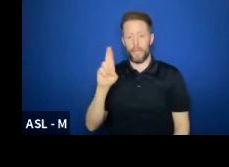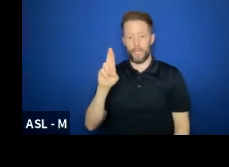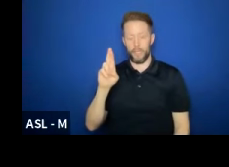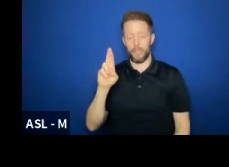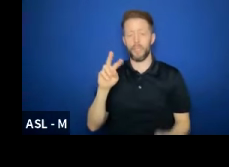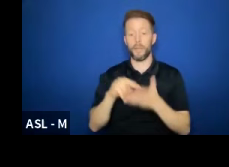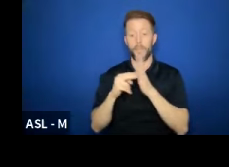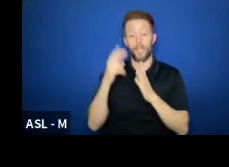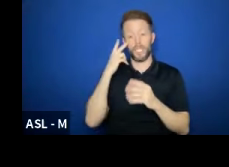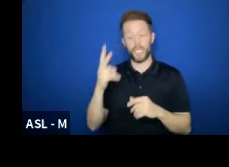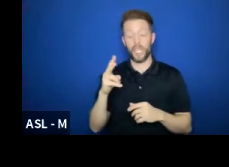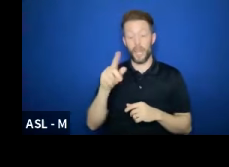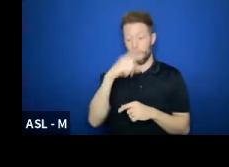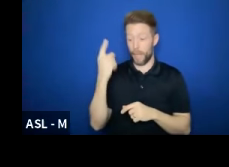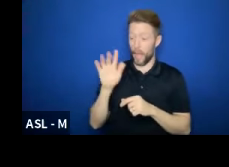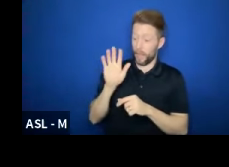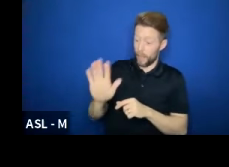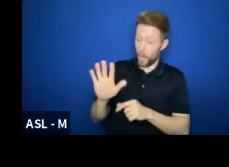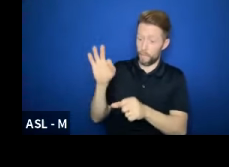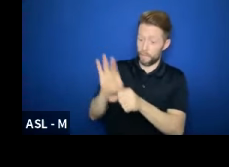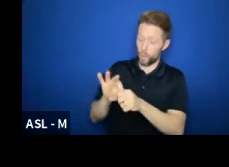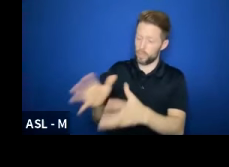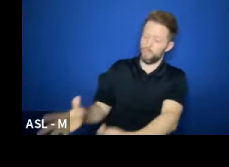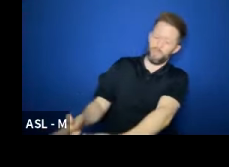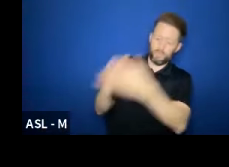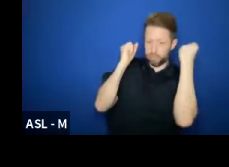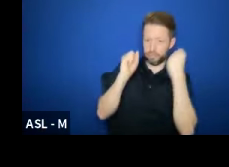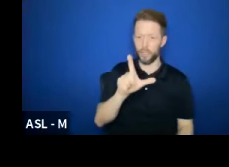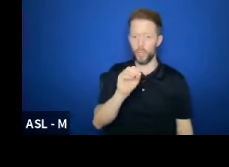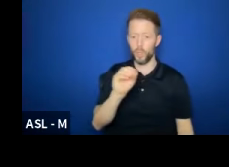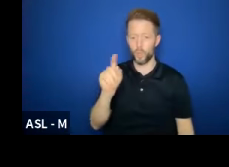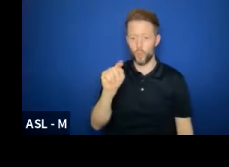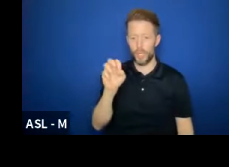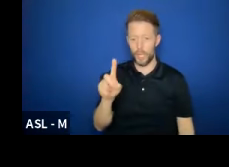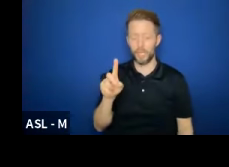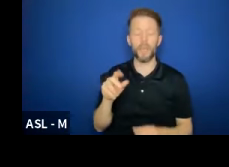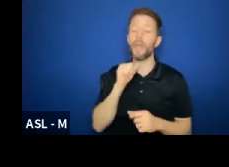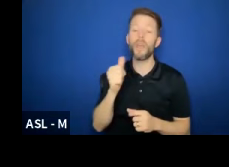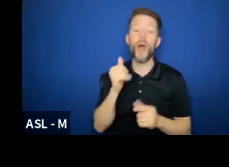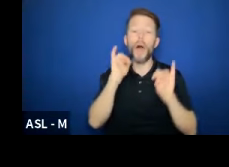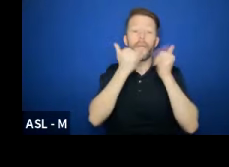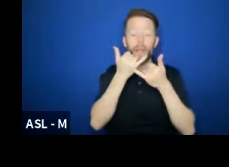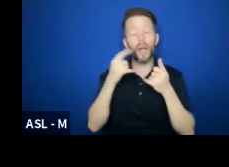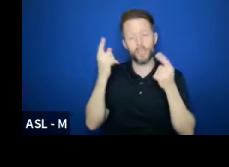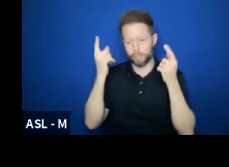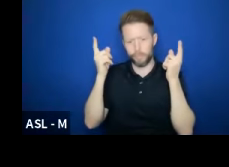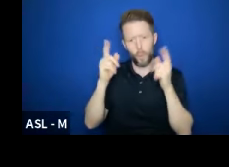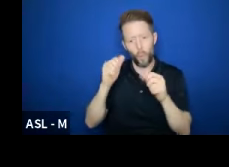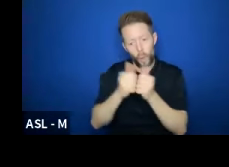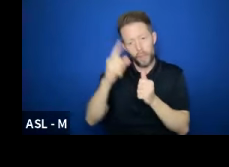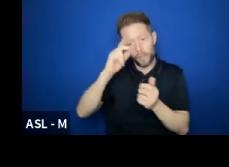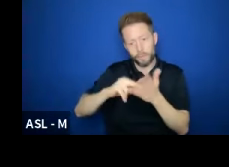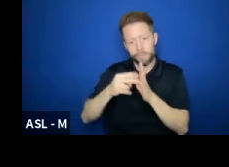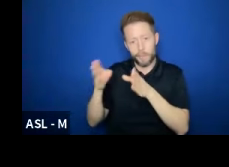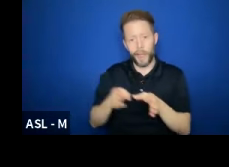diluting of Black votes over and over again, and not on accident, but through kind of a purposeful, intentional, long-standing system that is meant